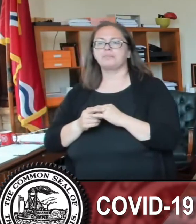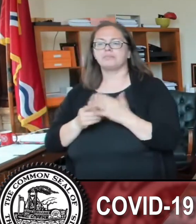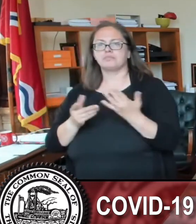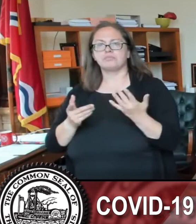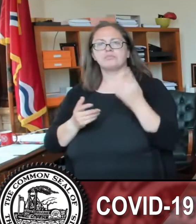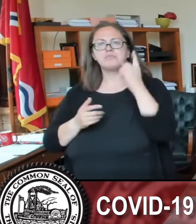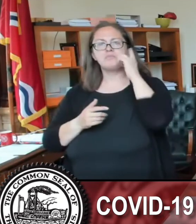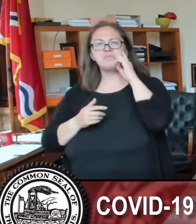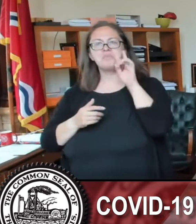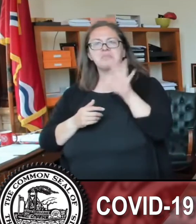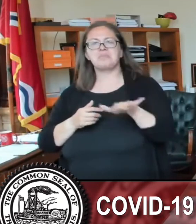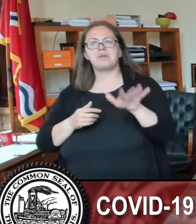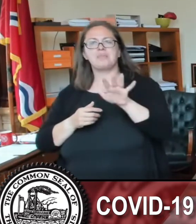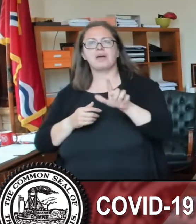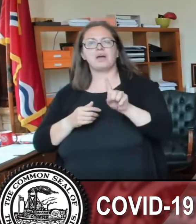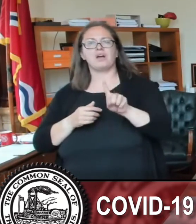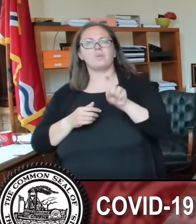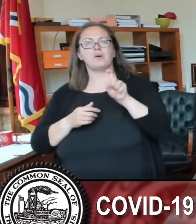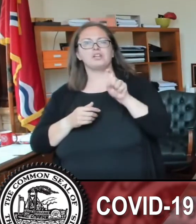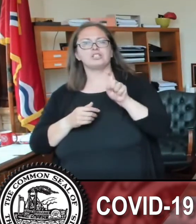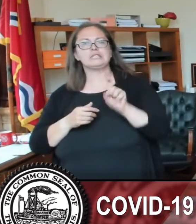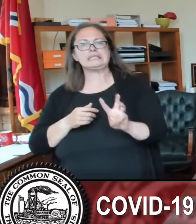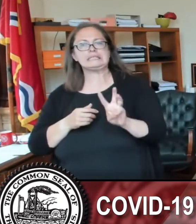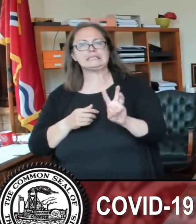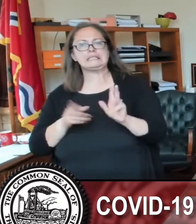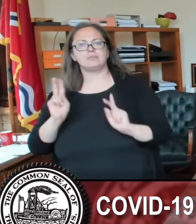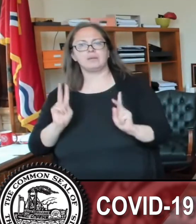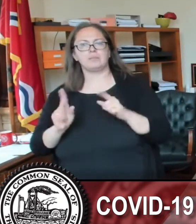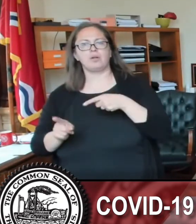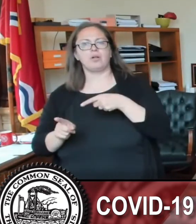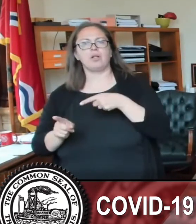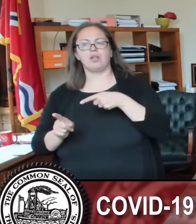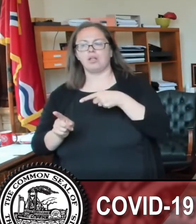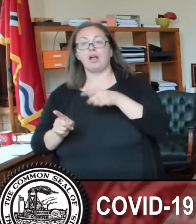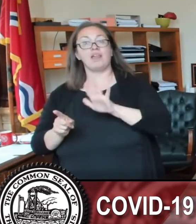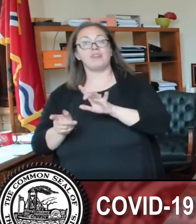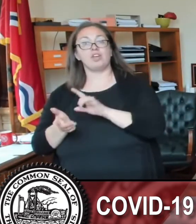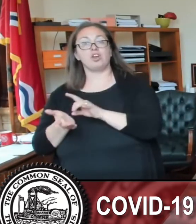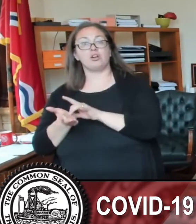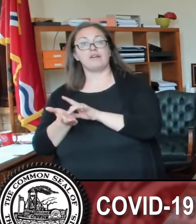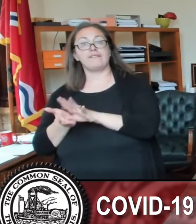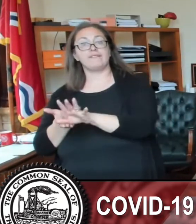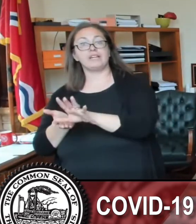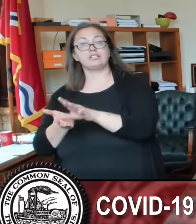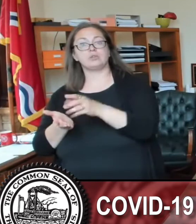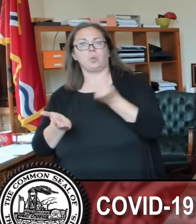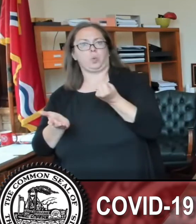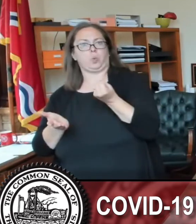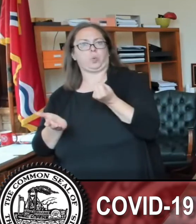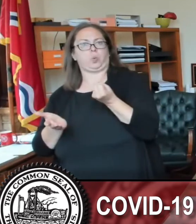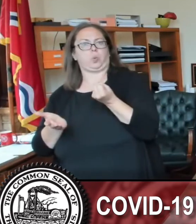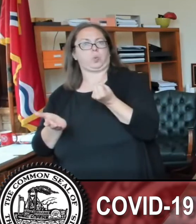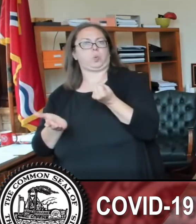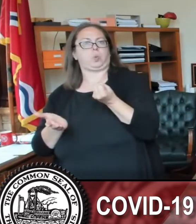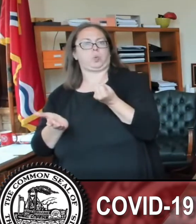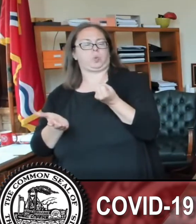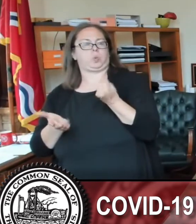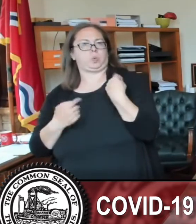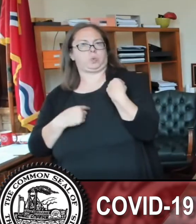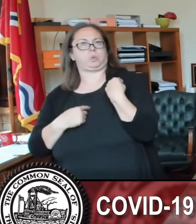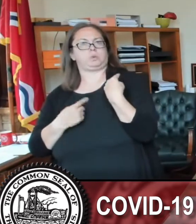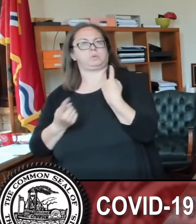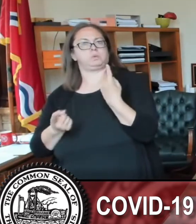there are 106 folks whose evictions have been stayed or stopped during